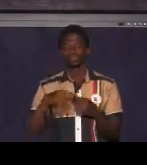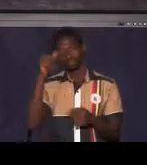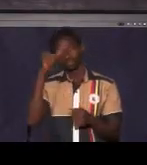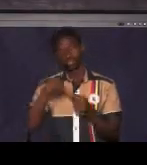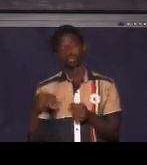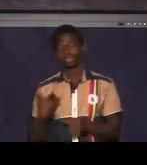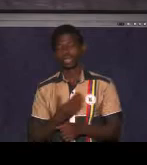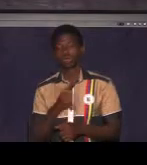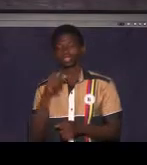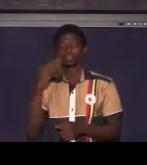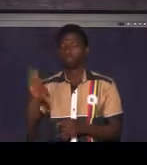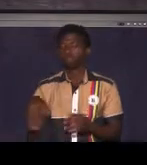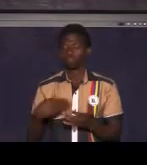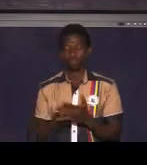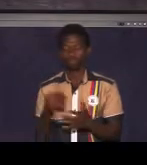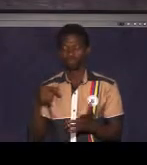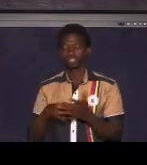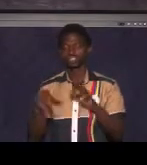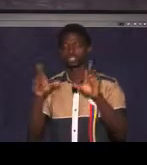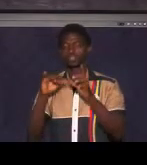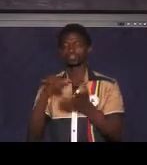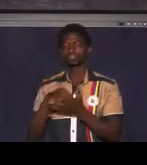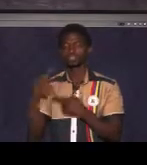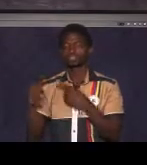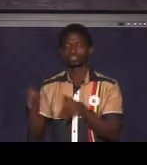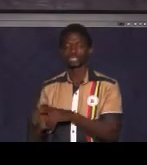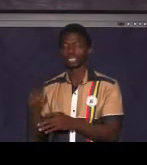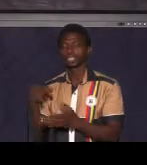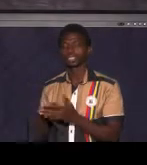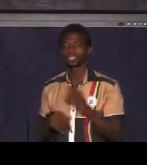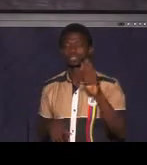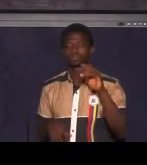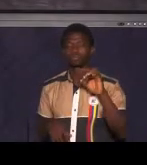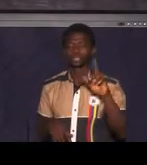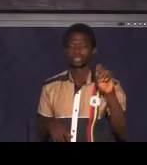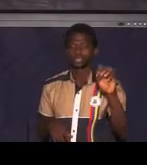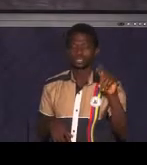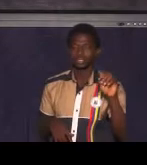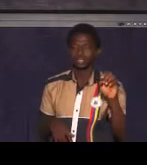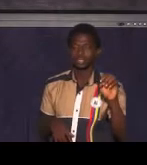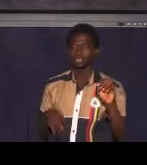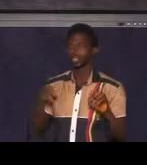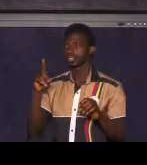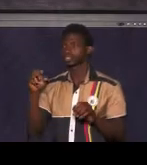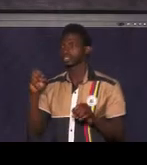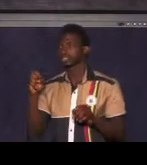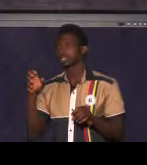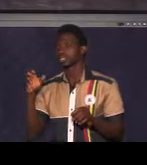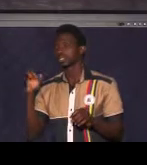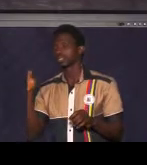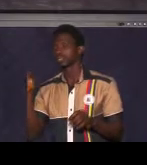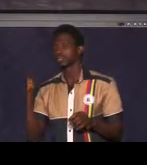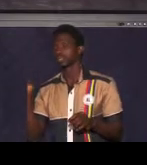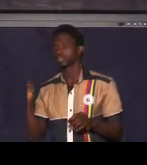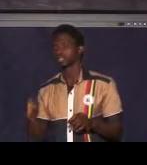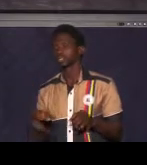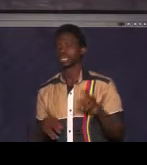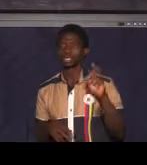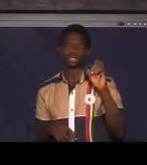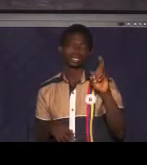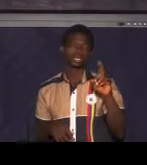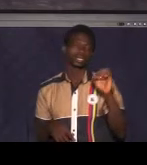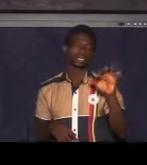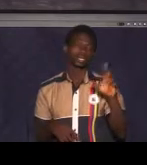remind ourselves of all these graduations. The song goes like this: milli, centi, decimeter,